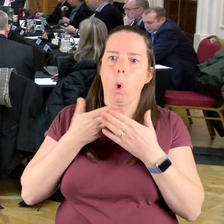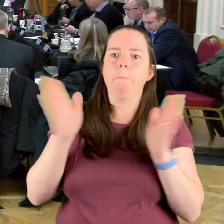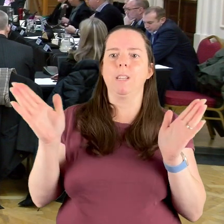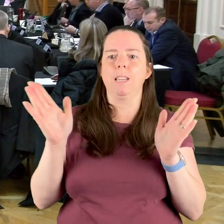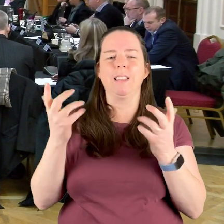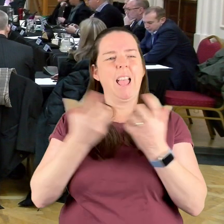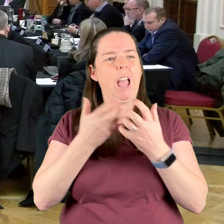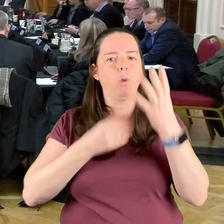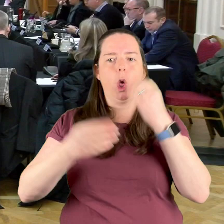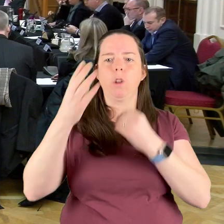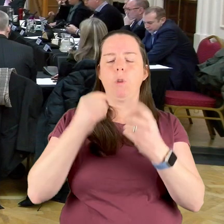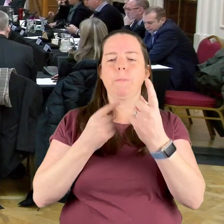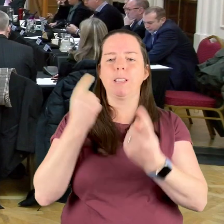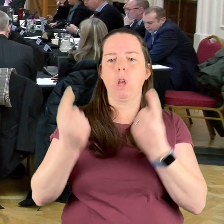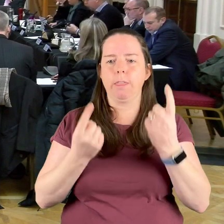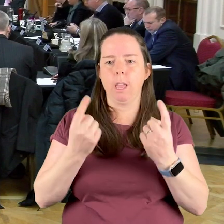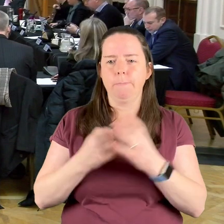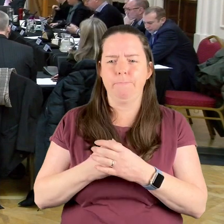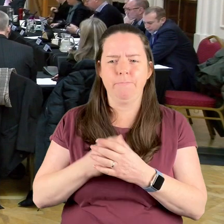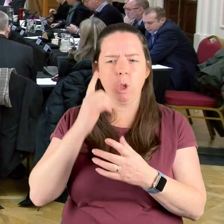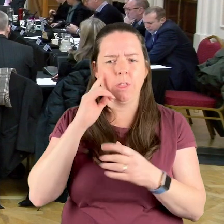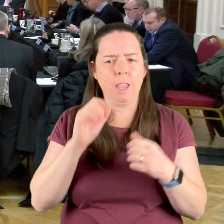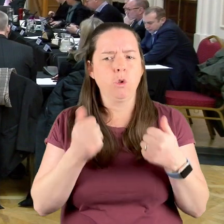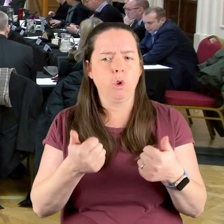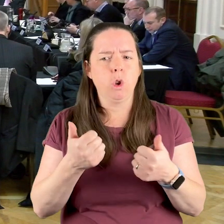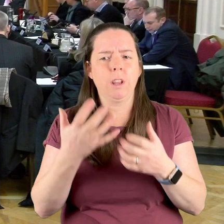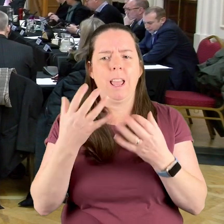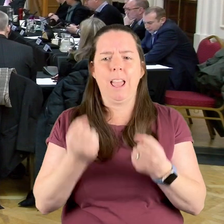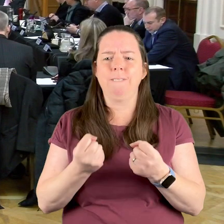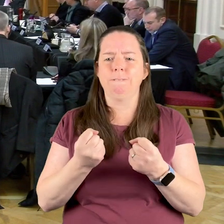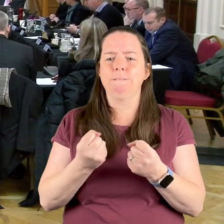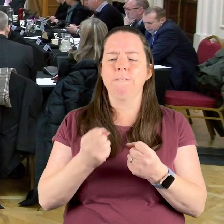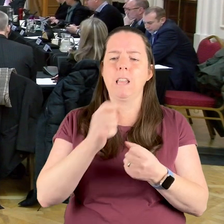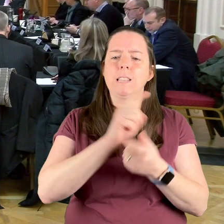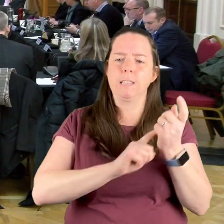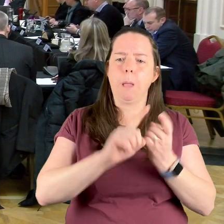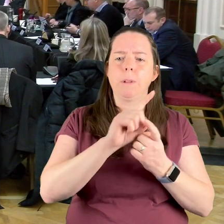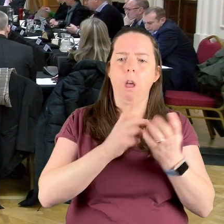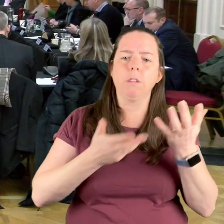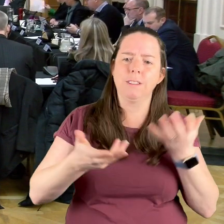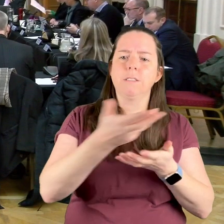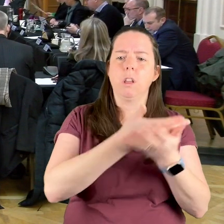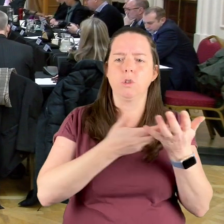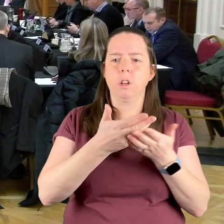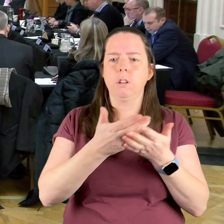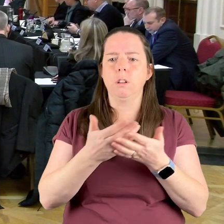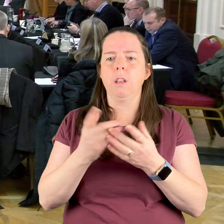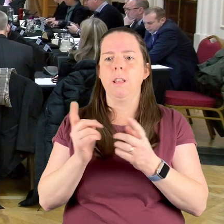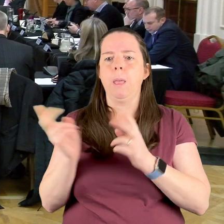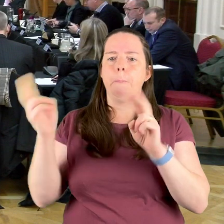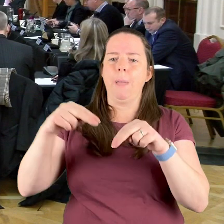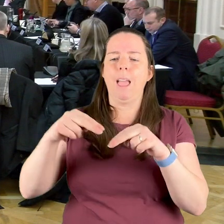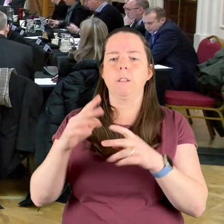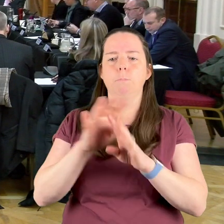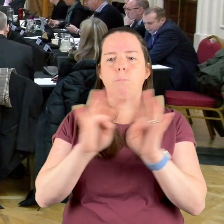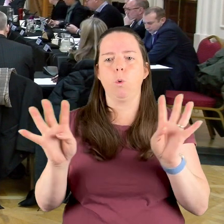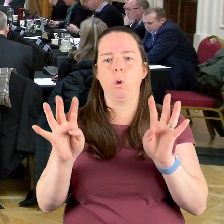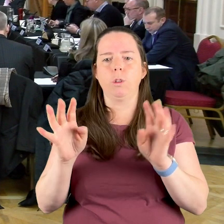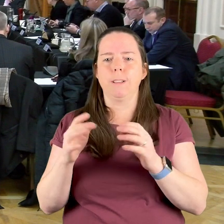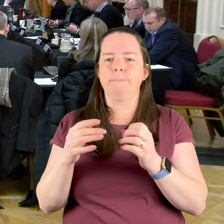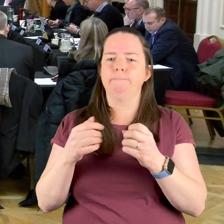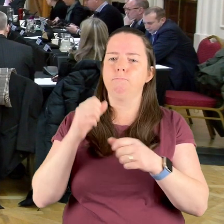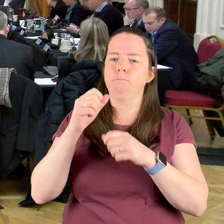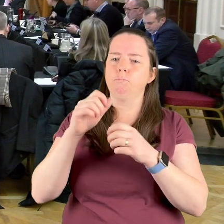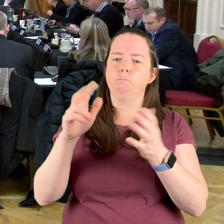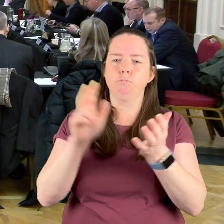openness, how do we learn from each other. So I think it would be good to both have that seminar discussion and then come back